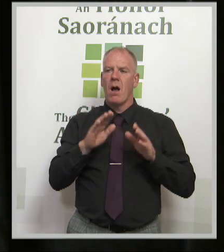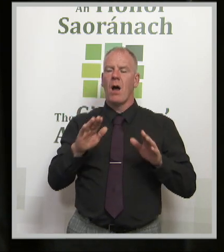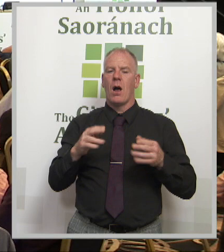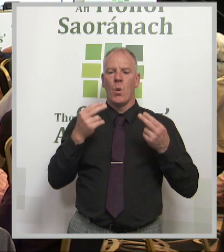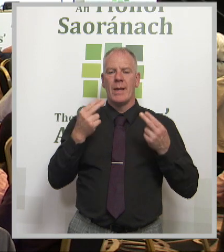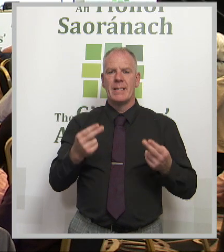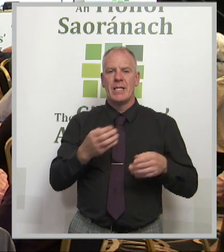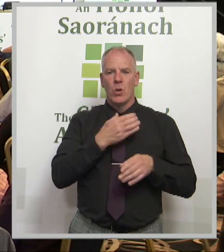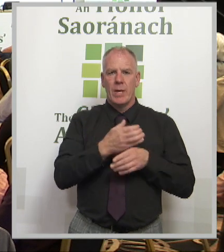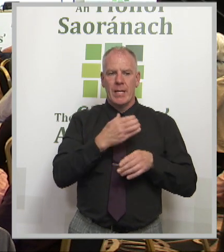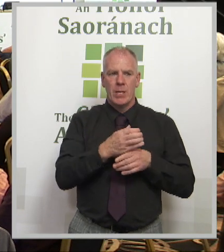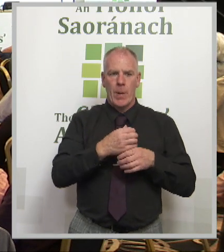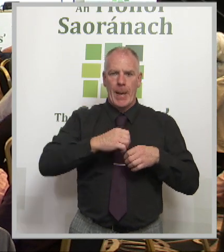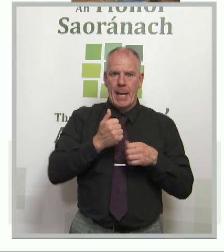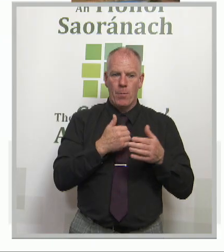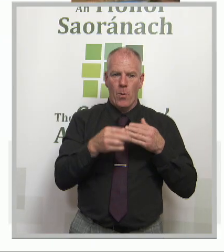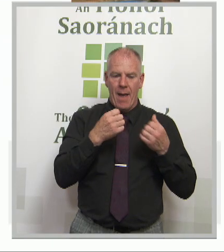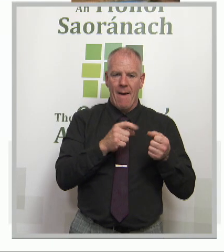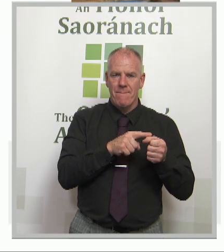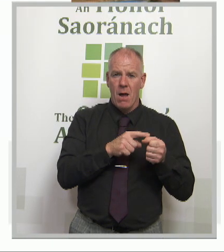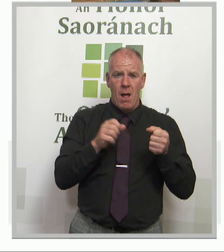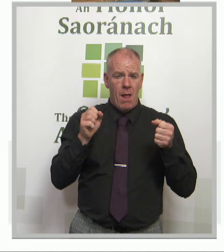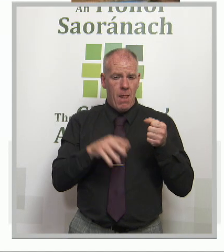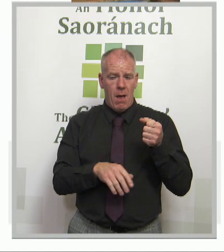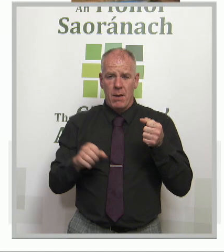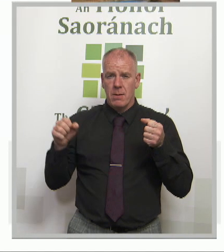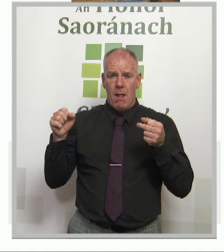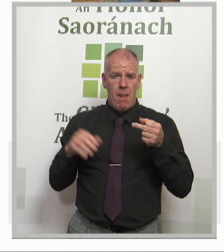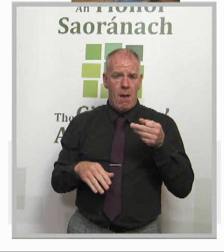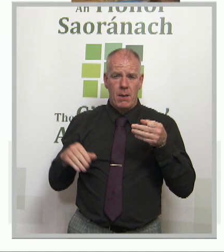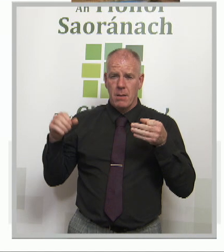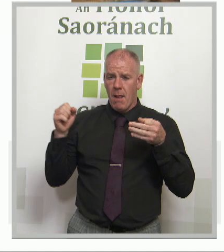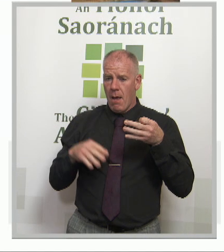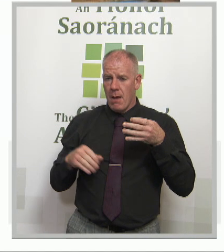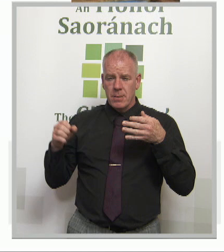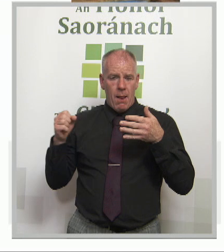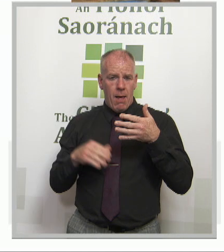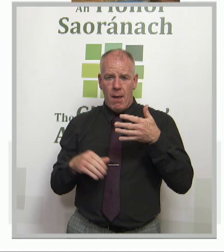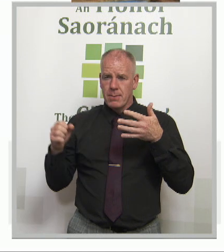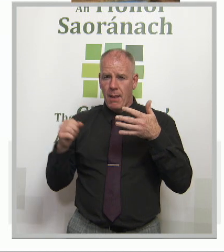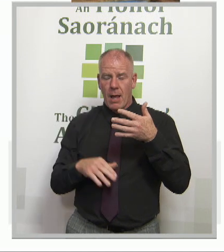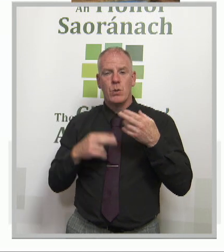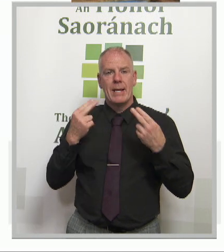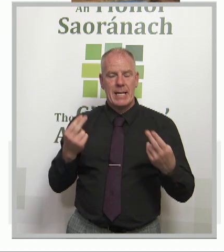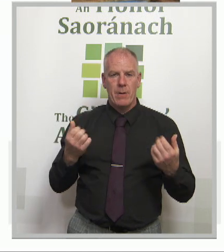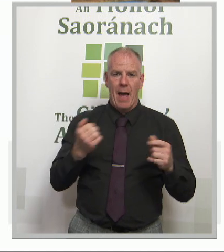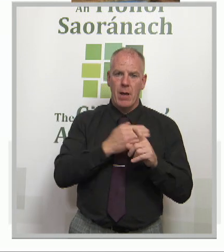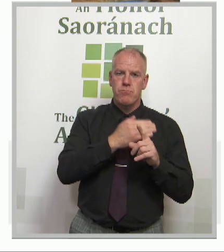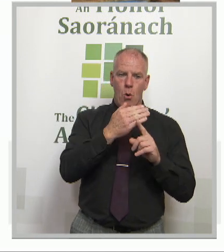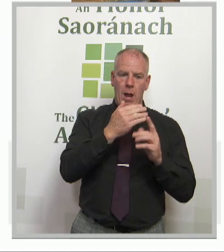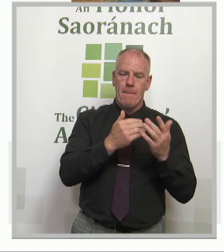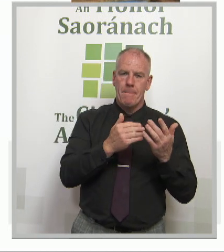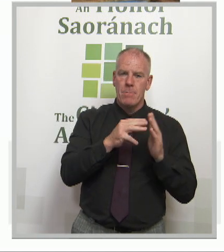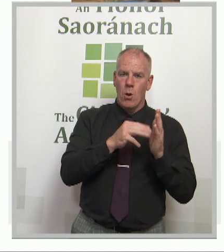to keep what we've got. We've lost so much that we need to be talking about a serious program of